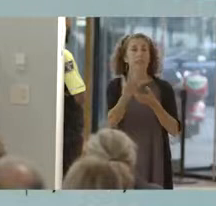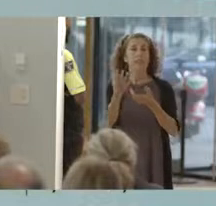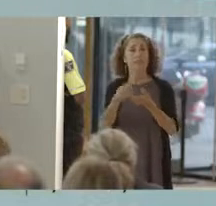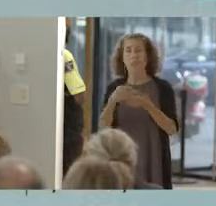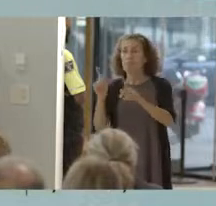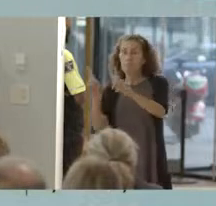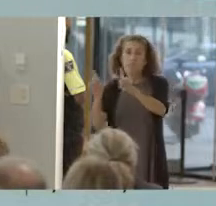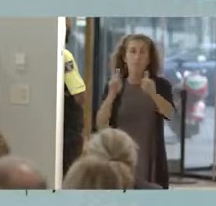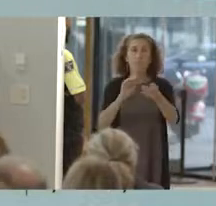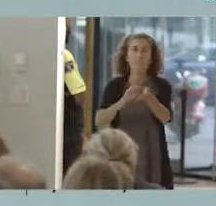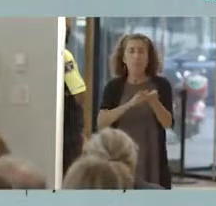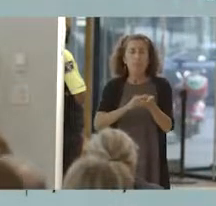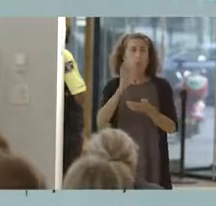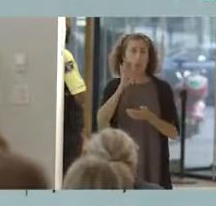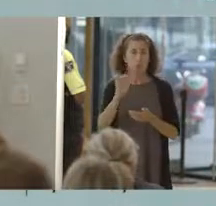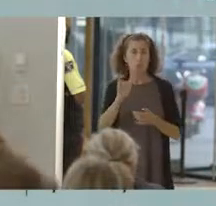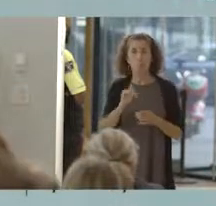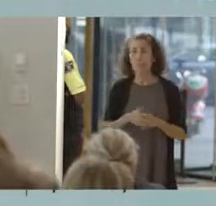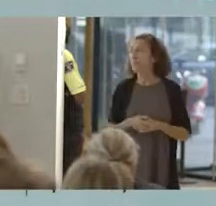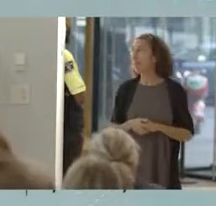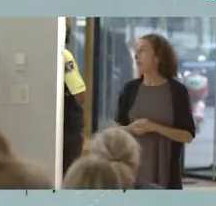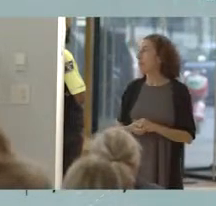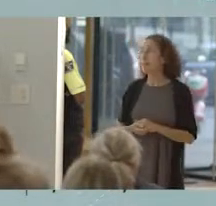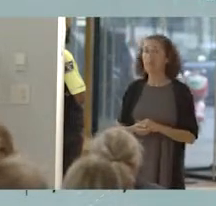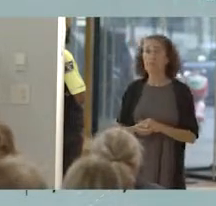input into. And if we go to the next one,